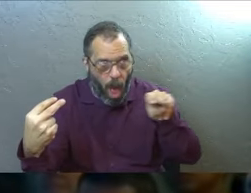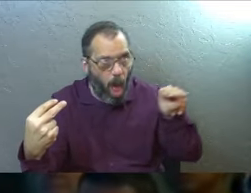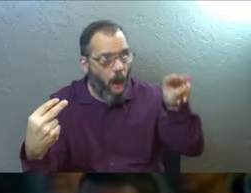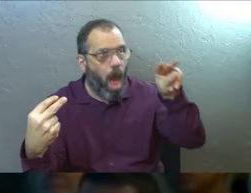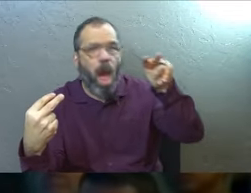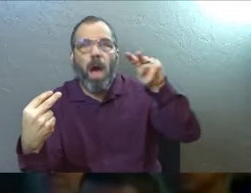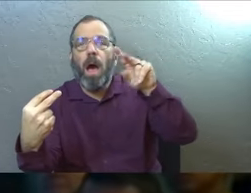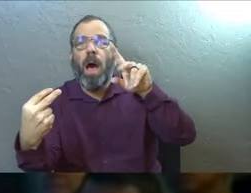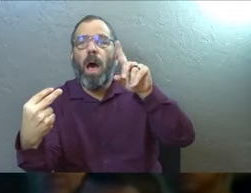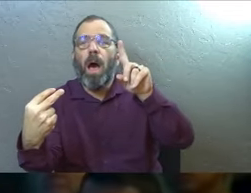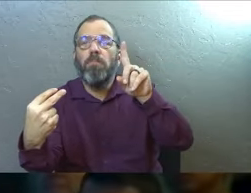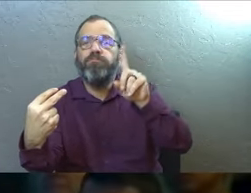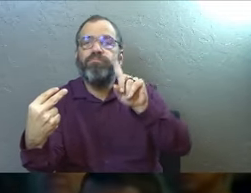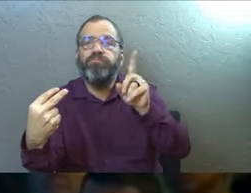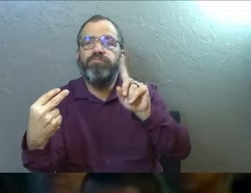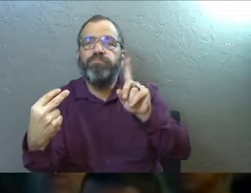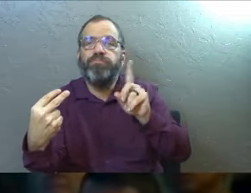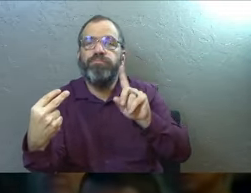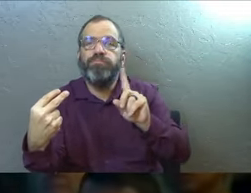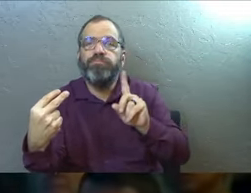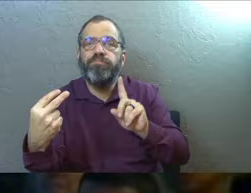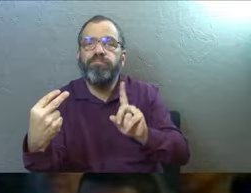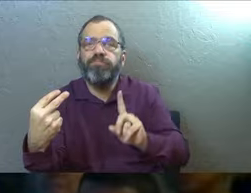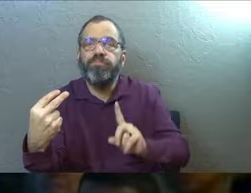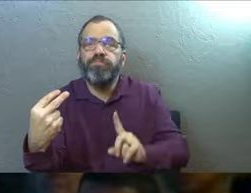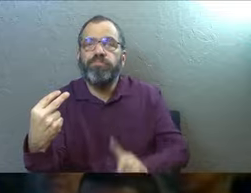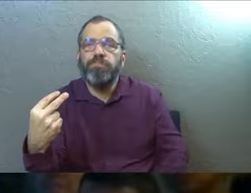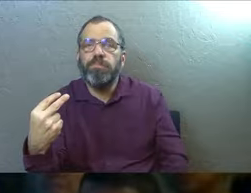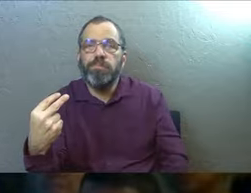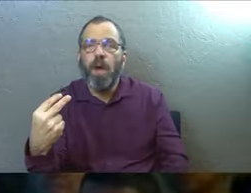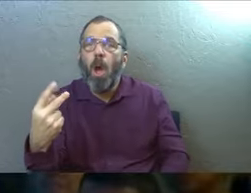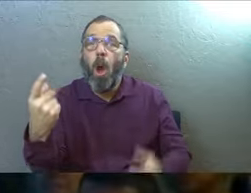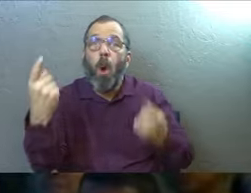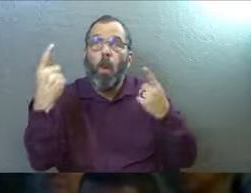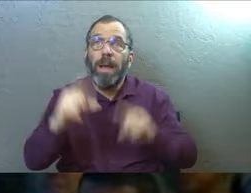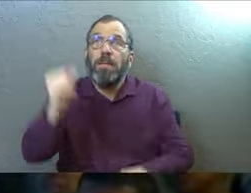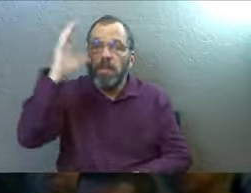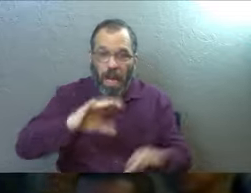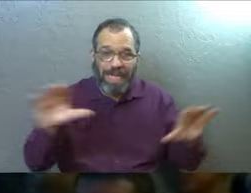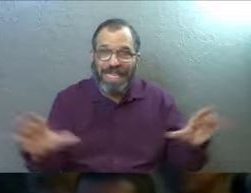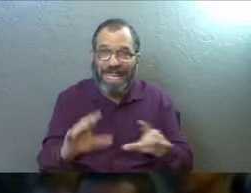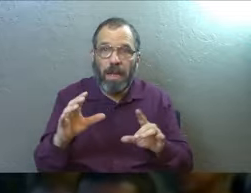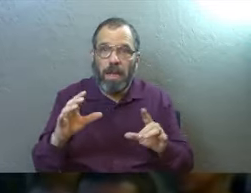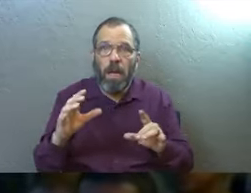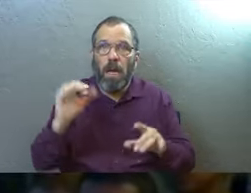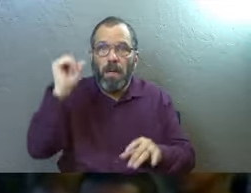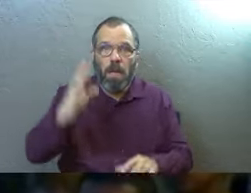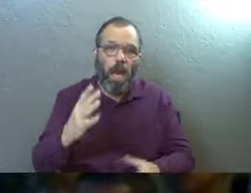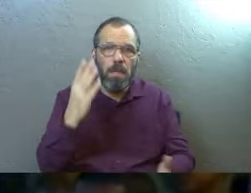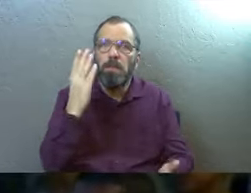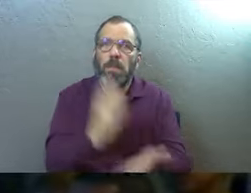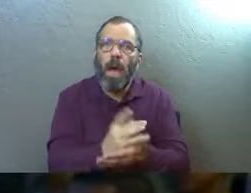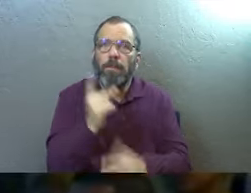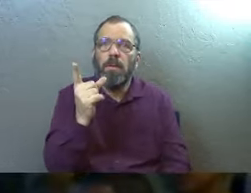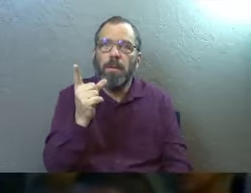happens? He starts to sink. So whatever God had done, God stopped